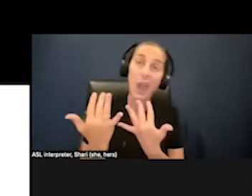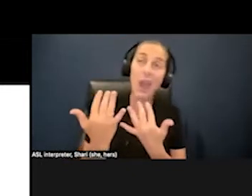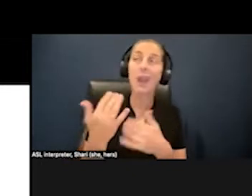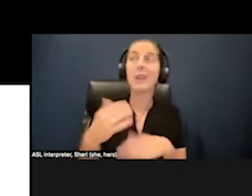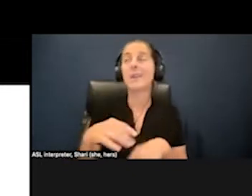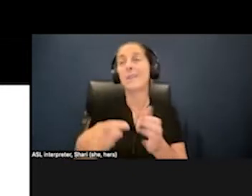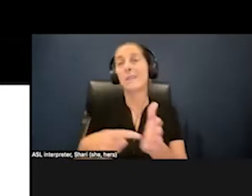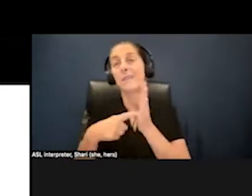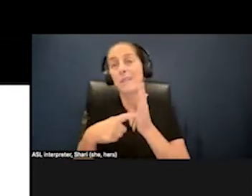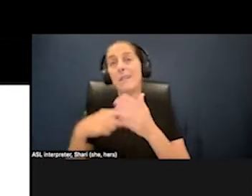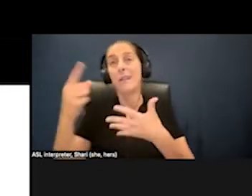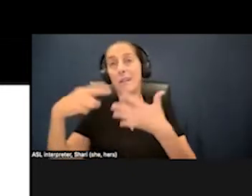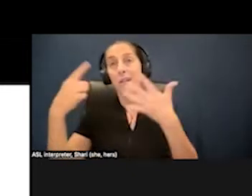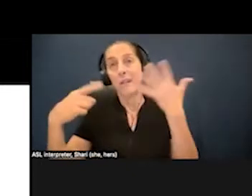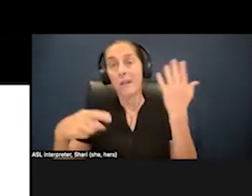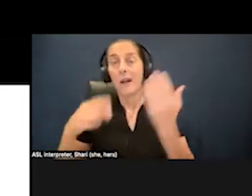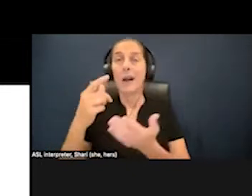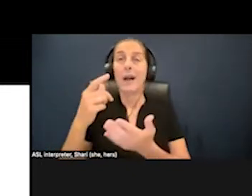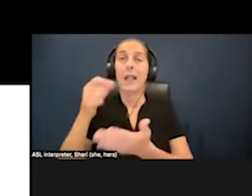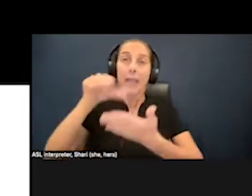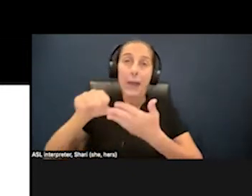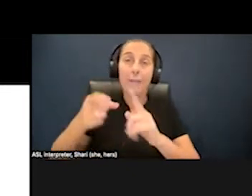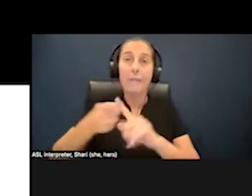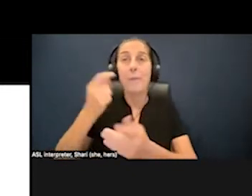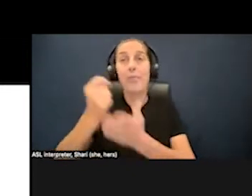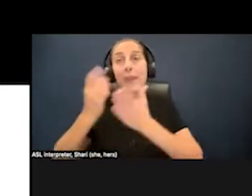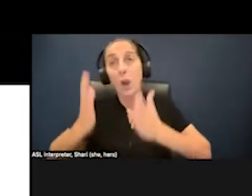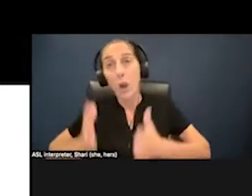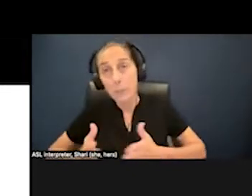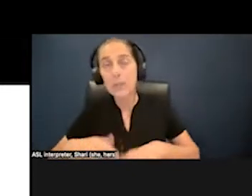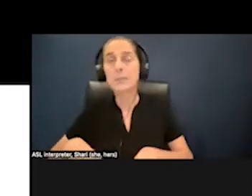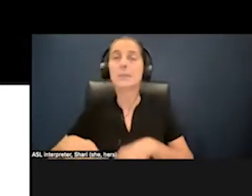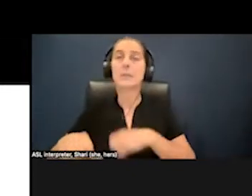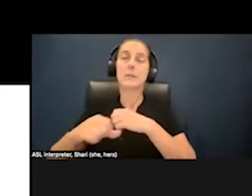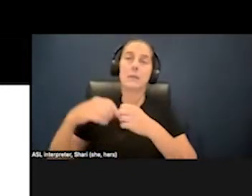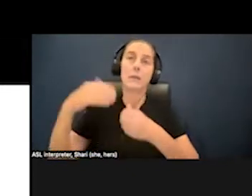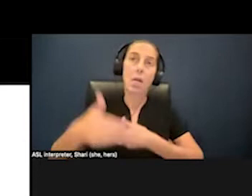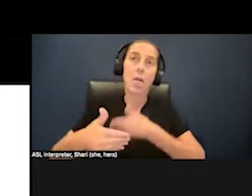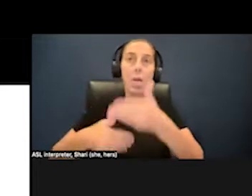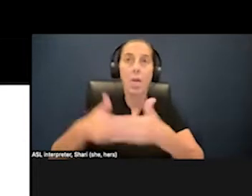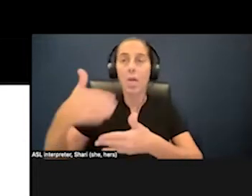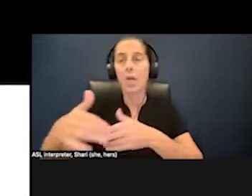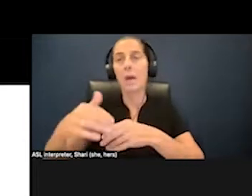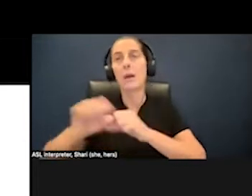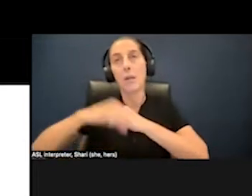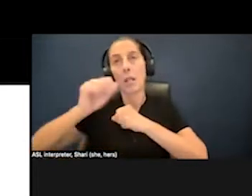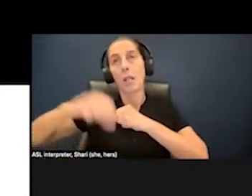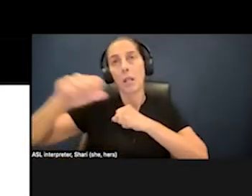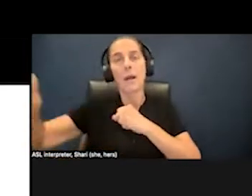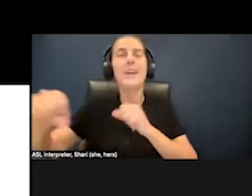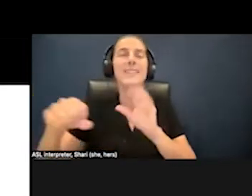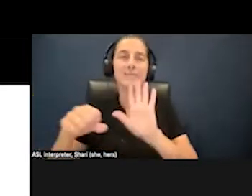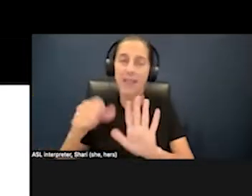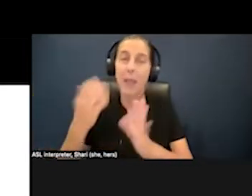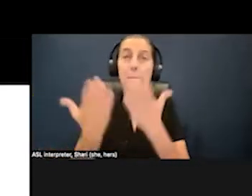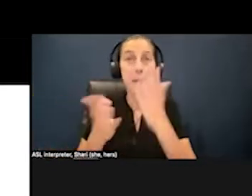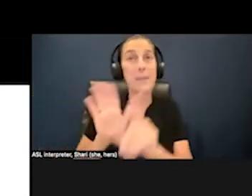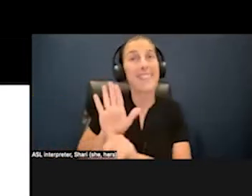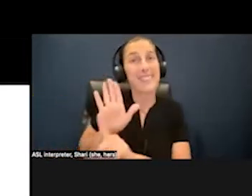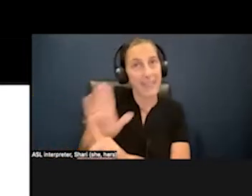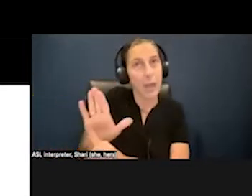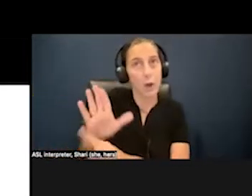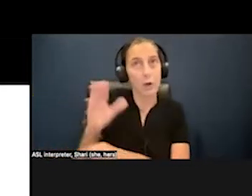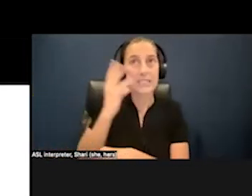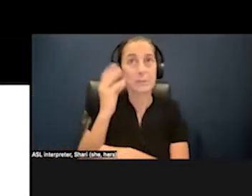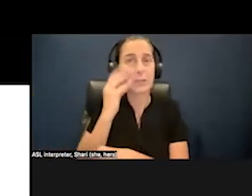appointments. They're telling you their process. They're not telling you the process that can exist, because there are lots of